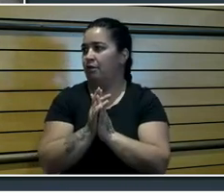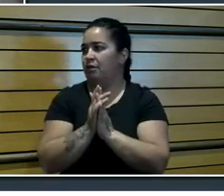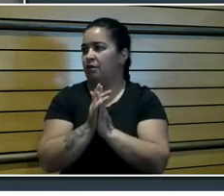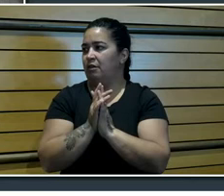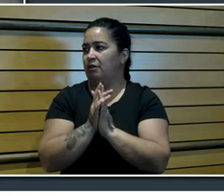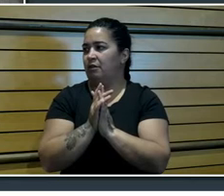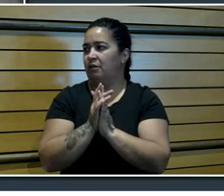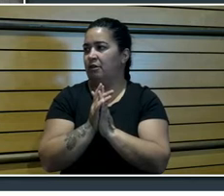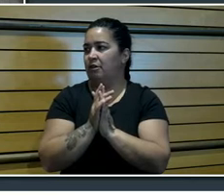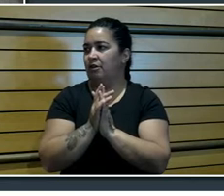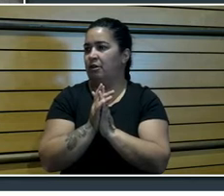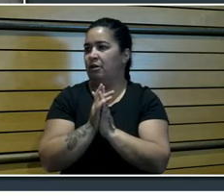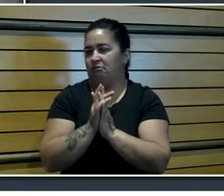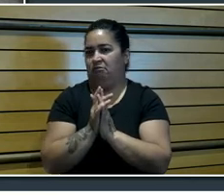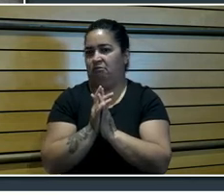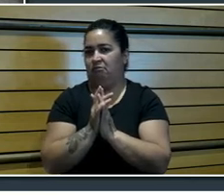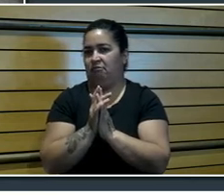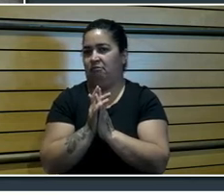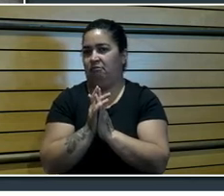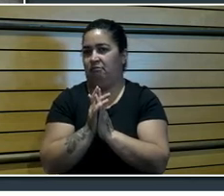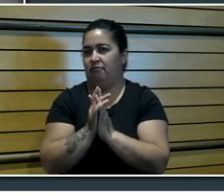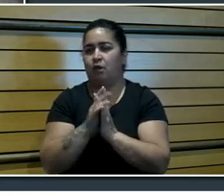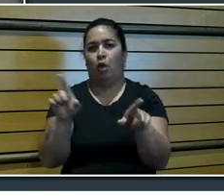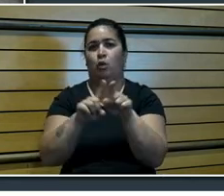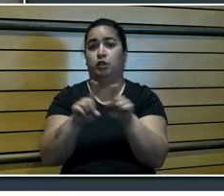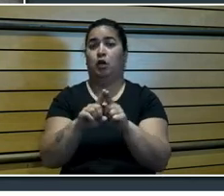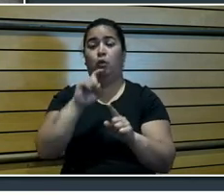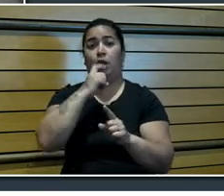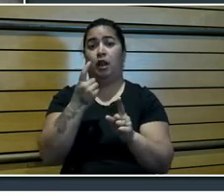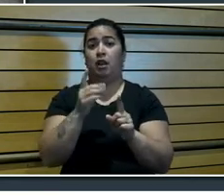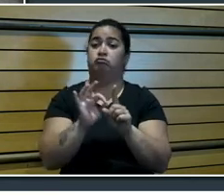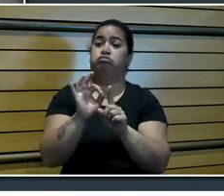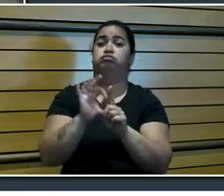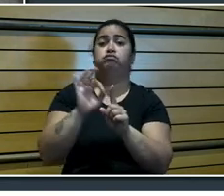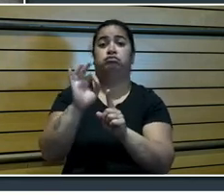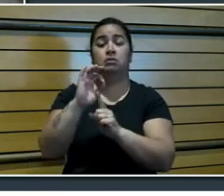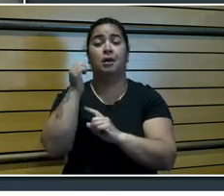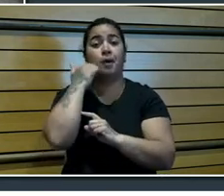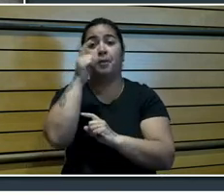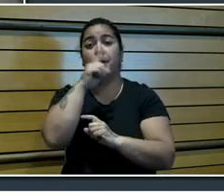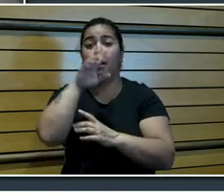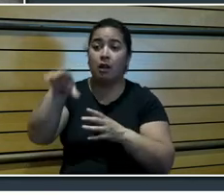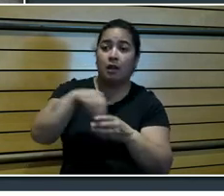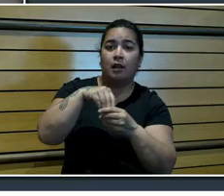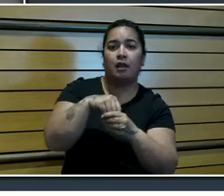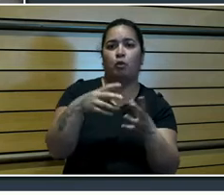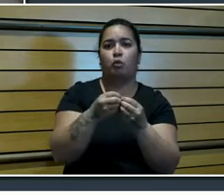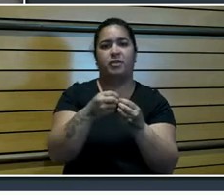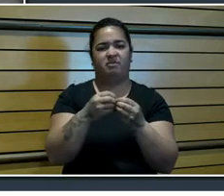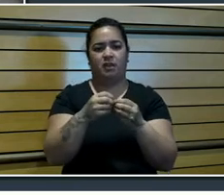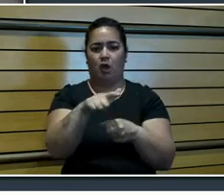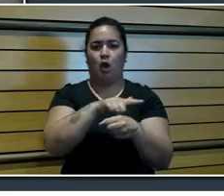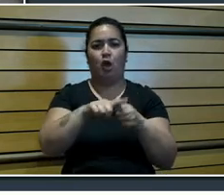Establishing Māori constituencies may also increase Māori participation in local body elections. This is not